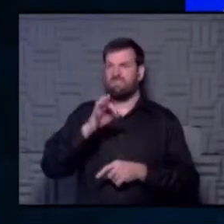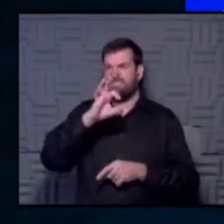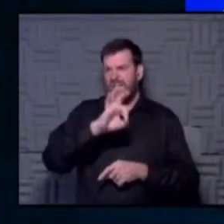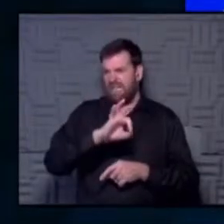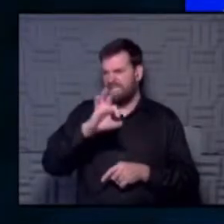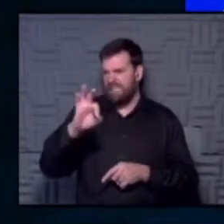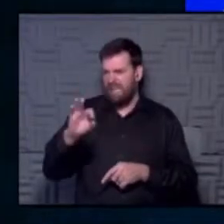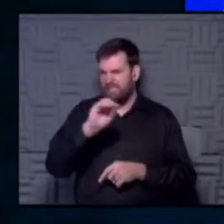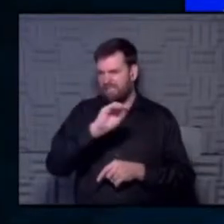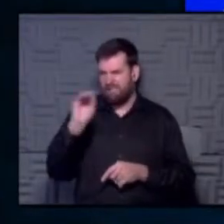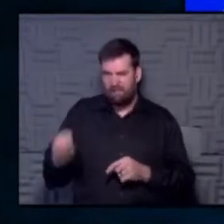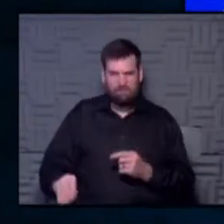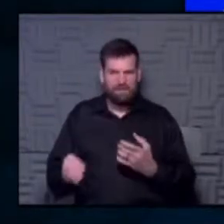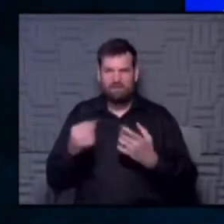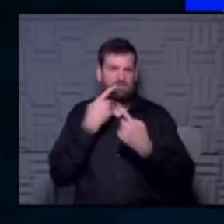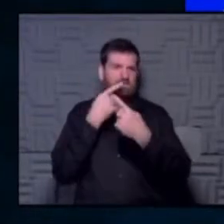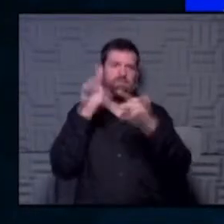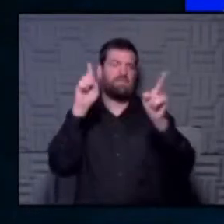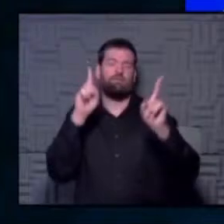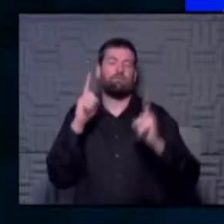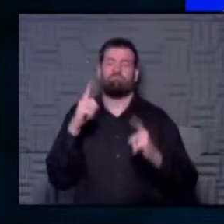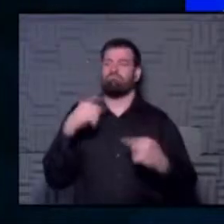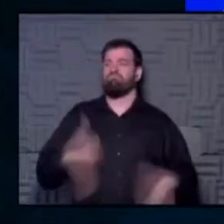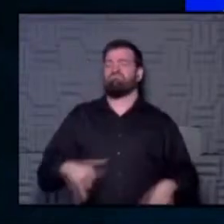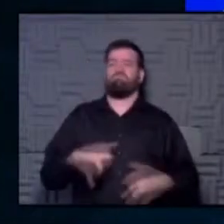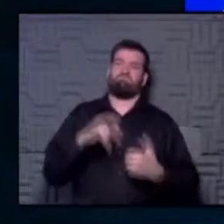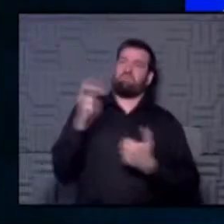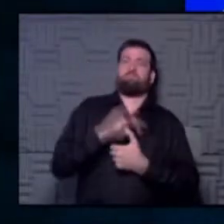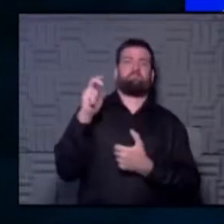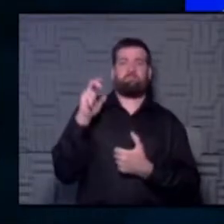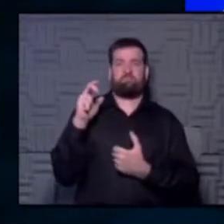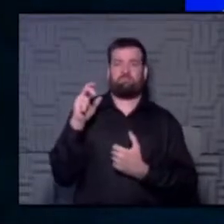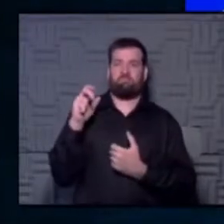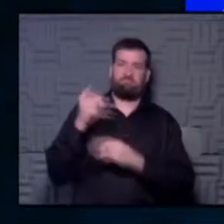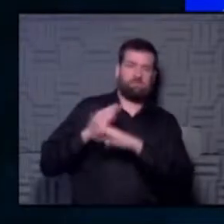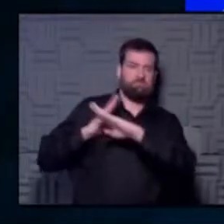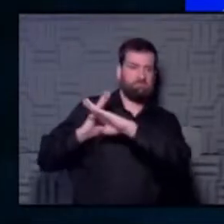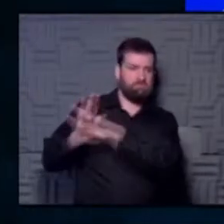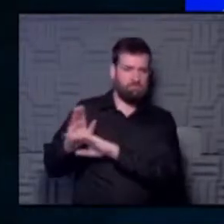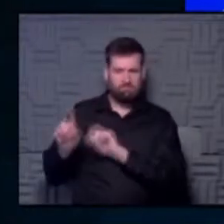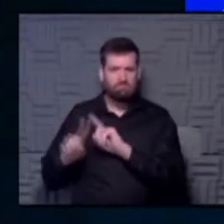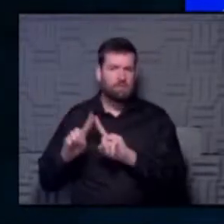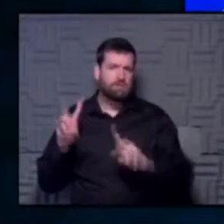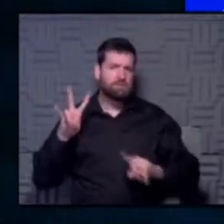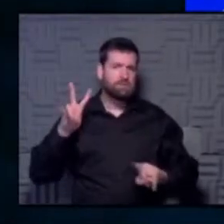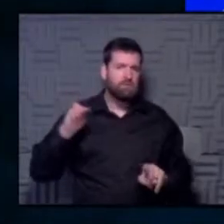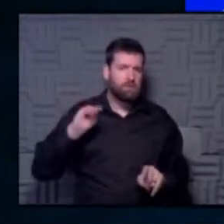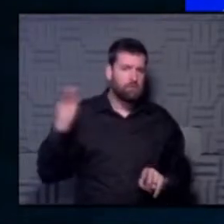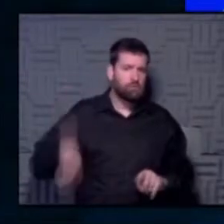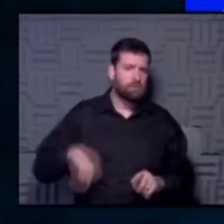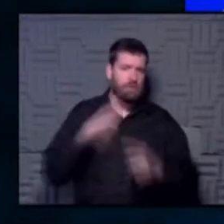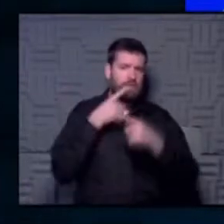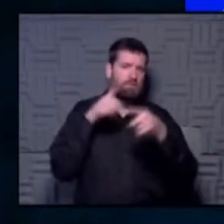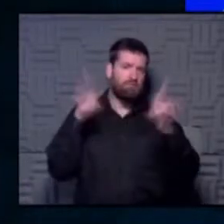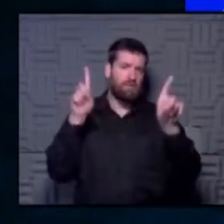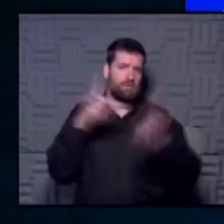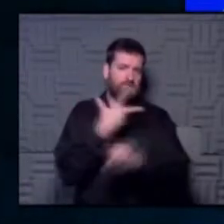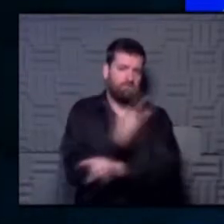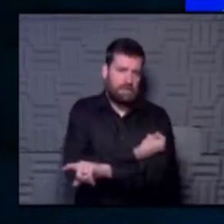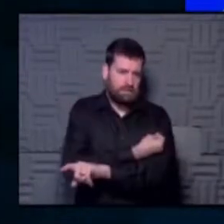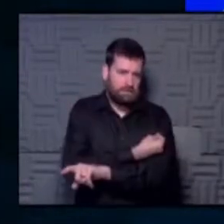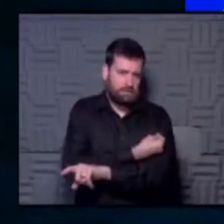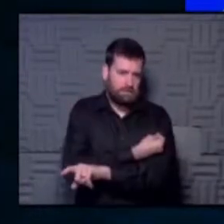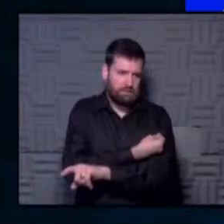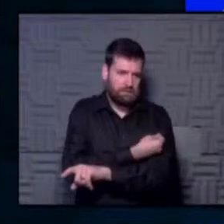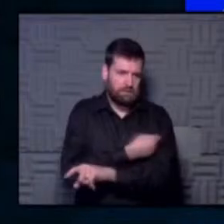99% effective. They're really good at shutting this down. But a 70% effective vaccine that I